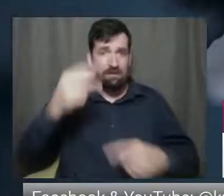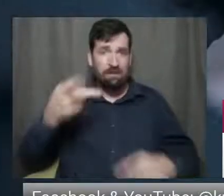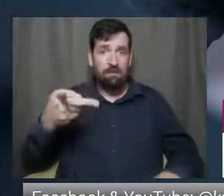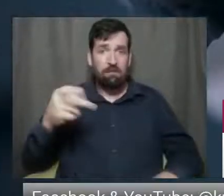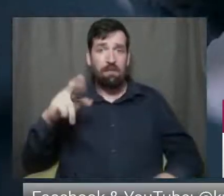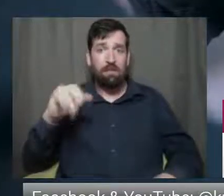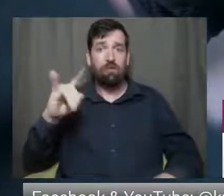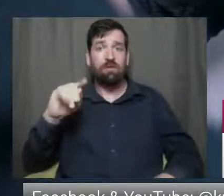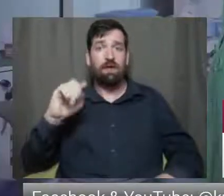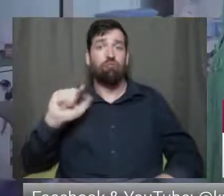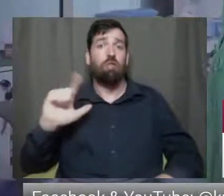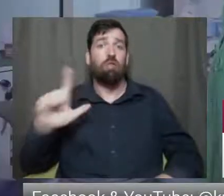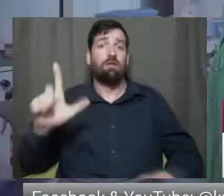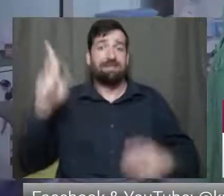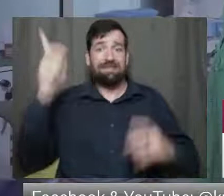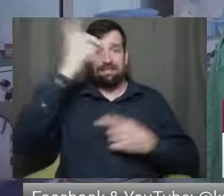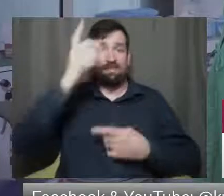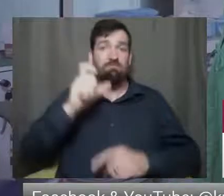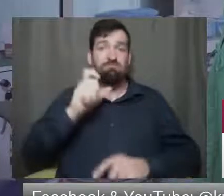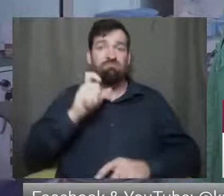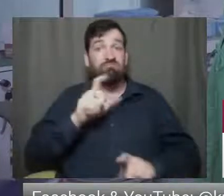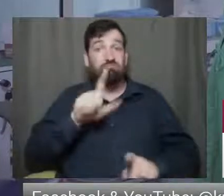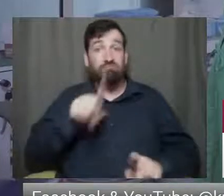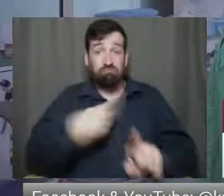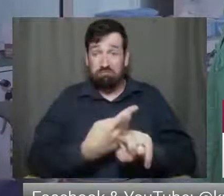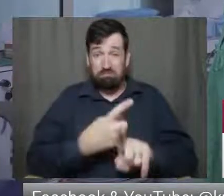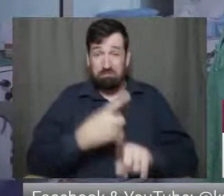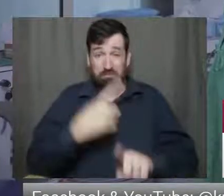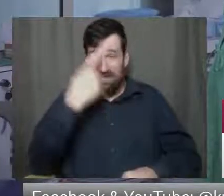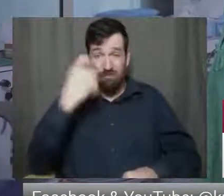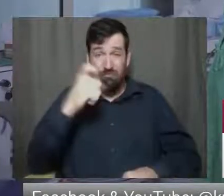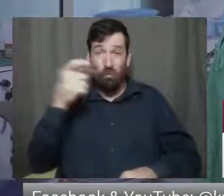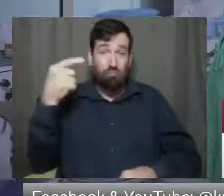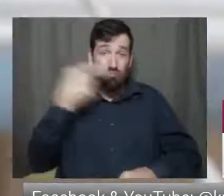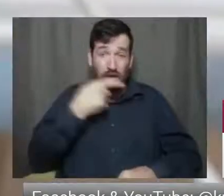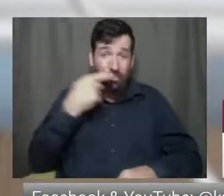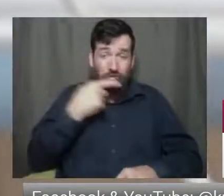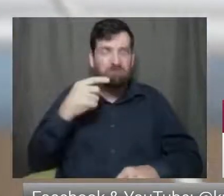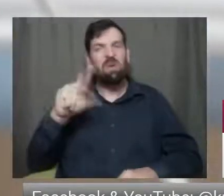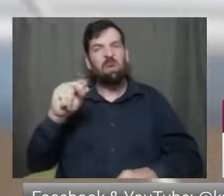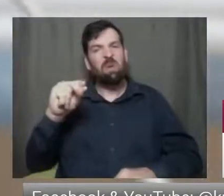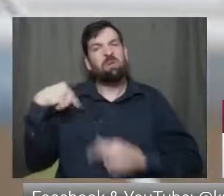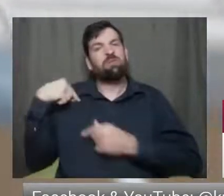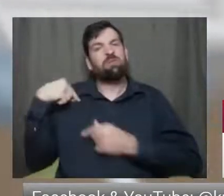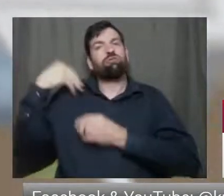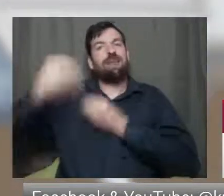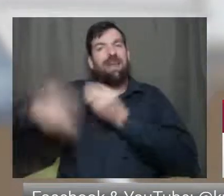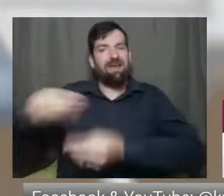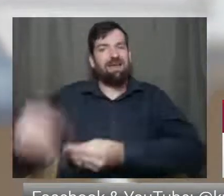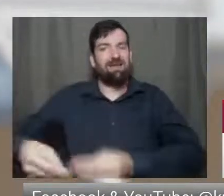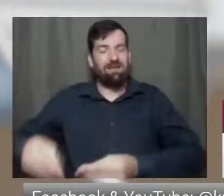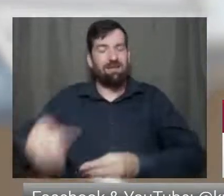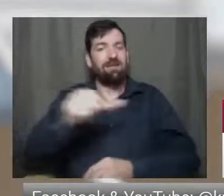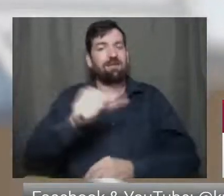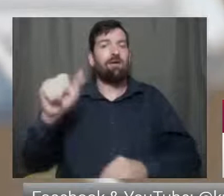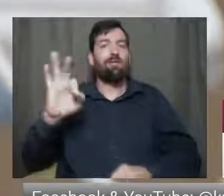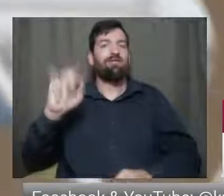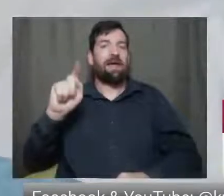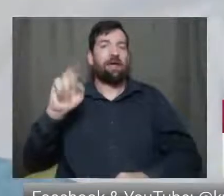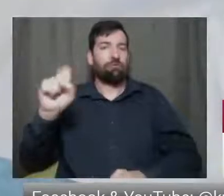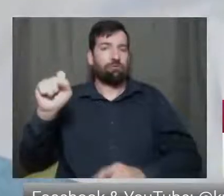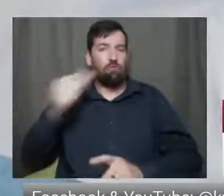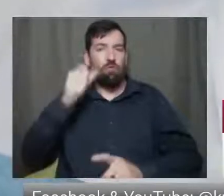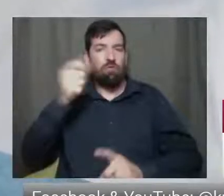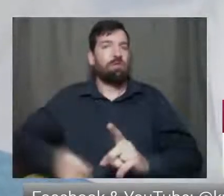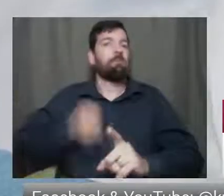is not only because you don't brush your teeth, it's genetic components. is other factors that affect the